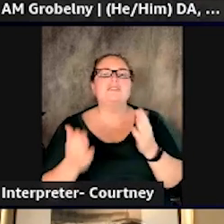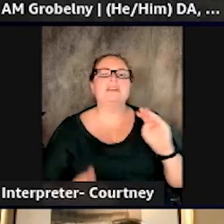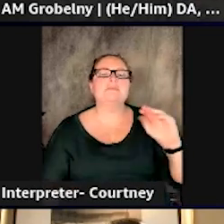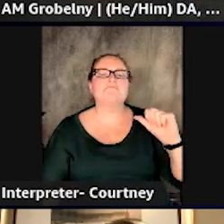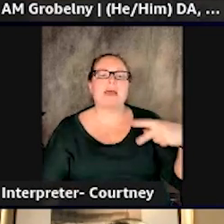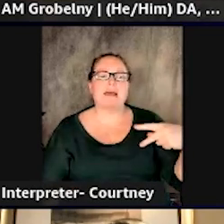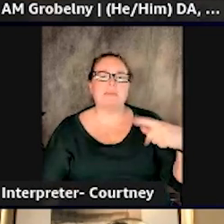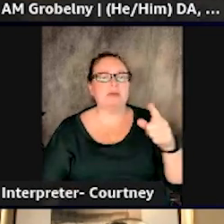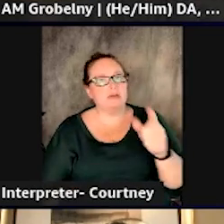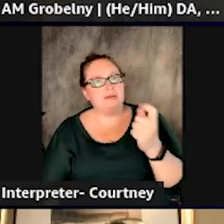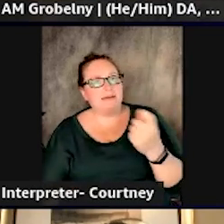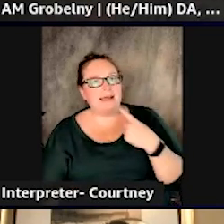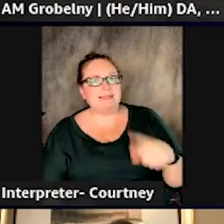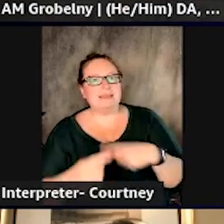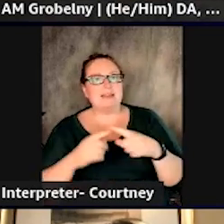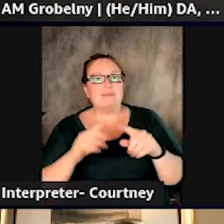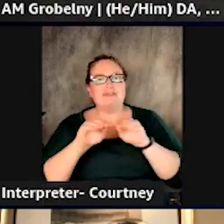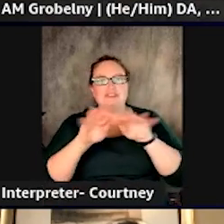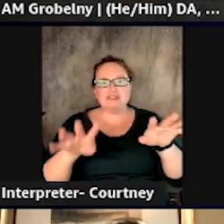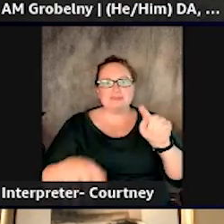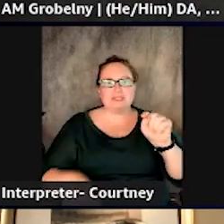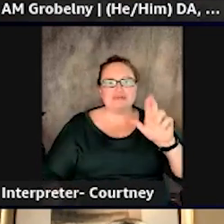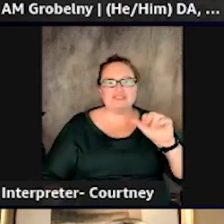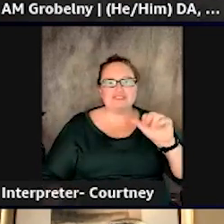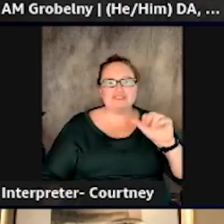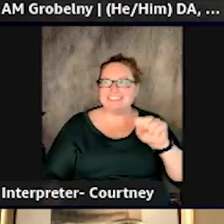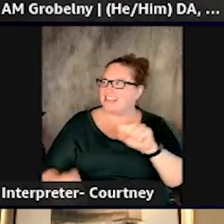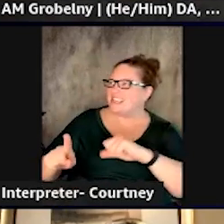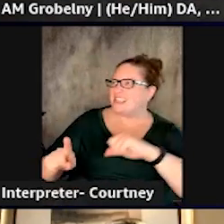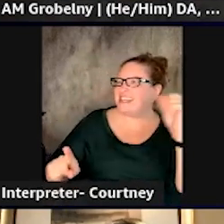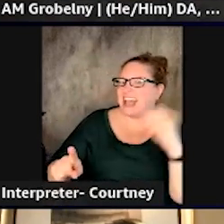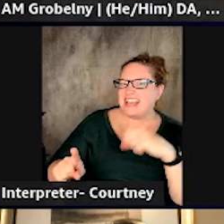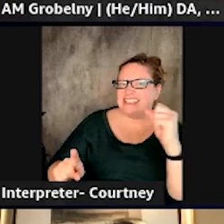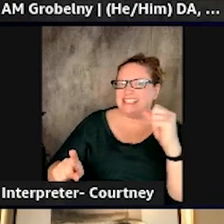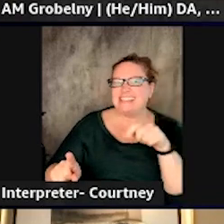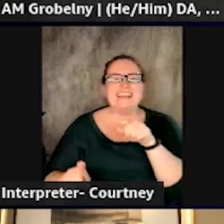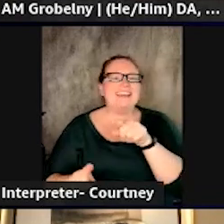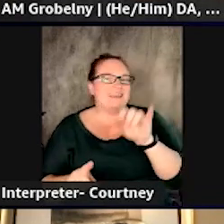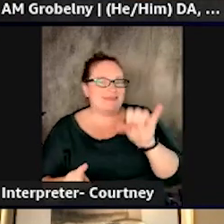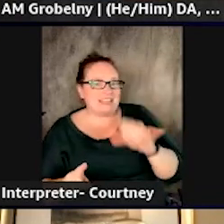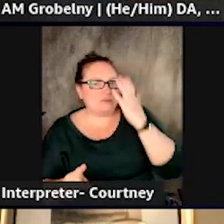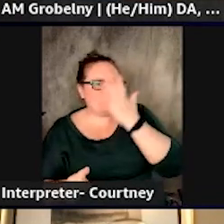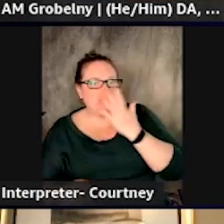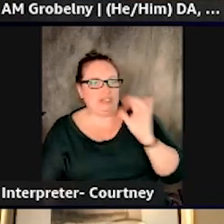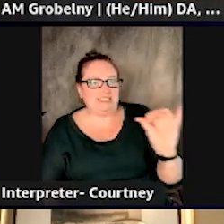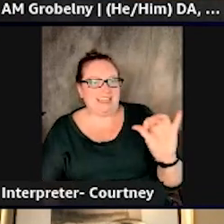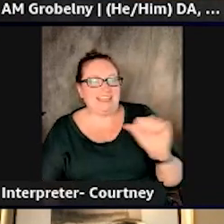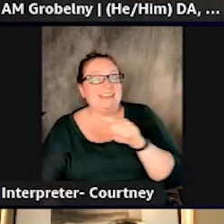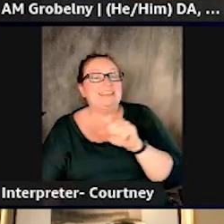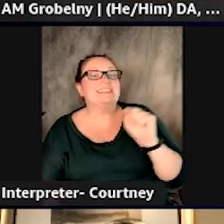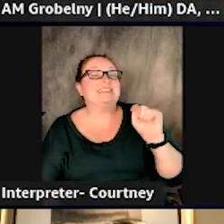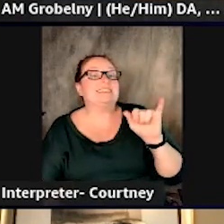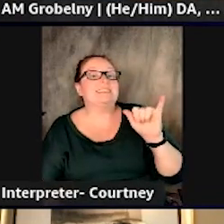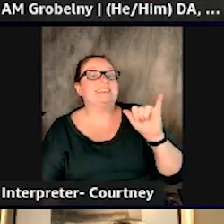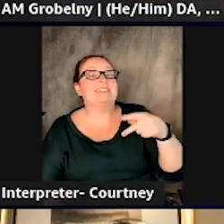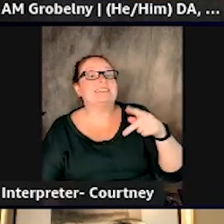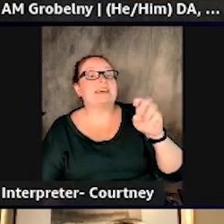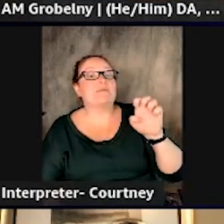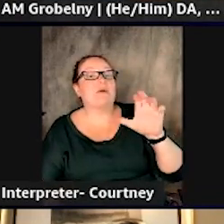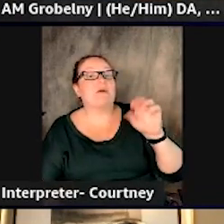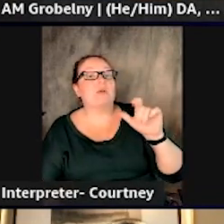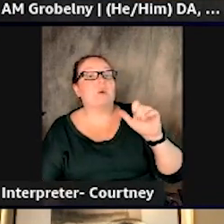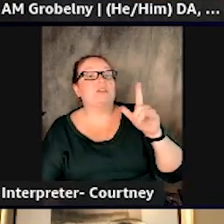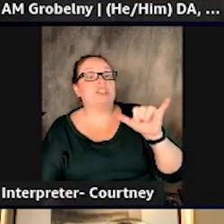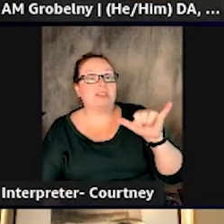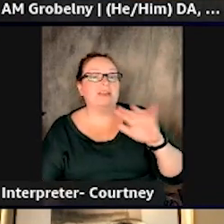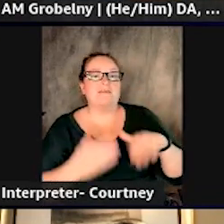about distributed traces. So This is what that looks like in practice. So this is the topology of all of my workloads running across